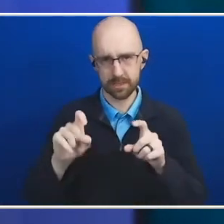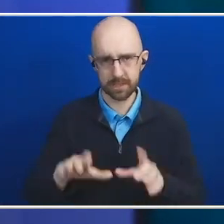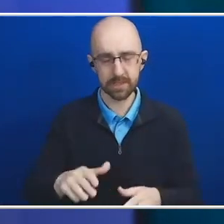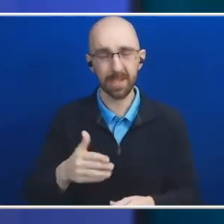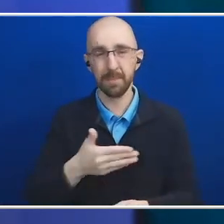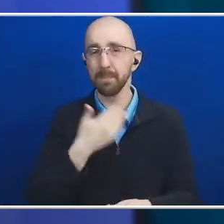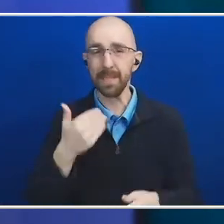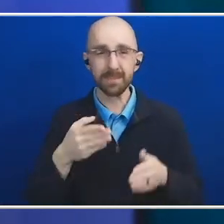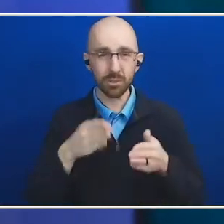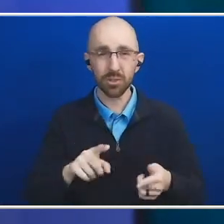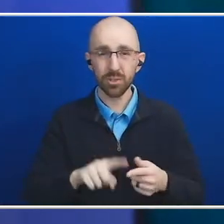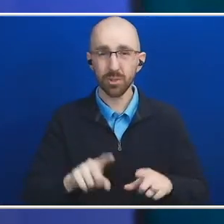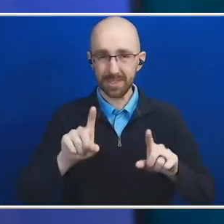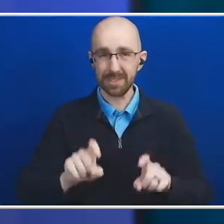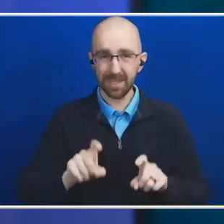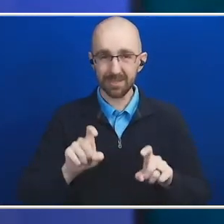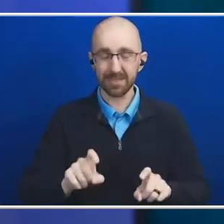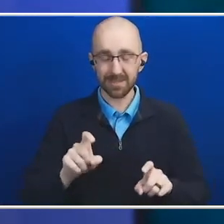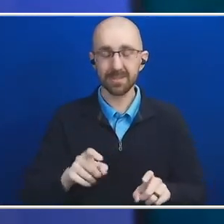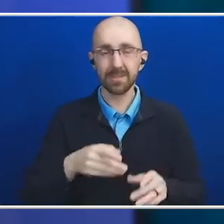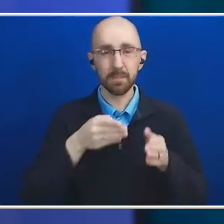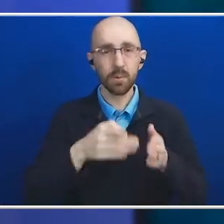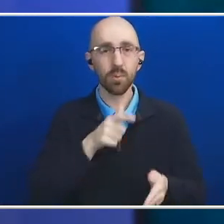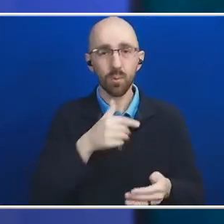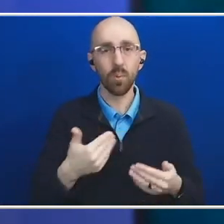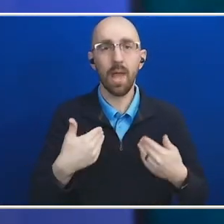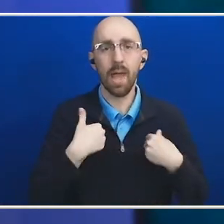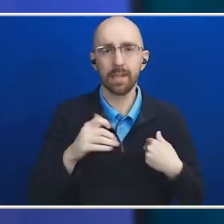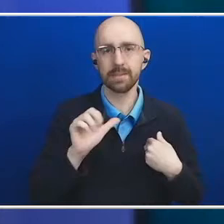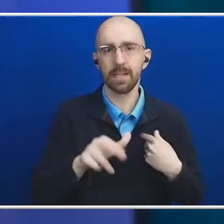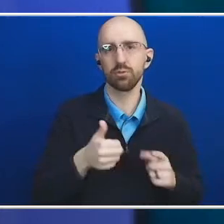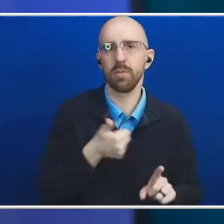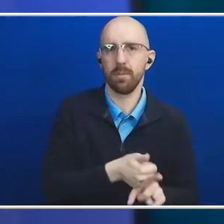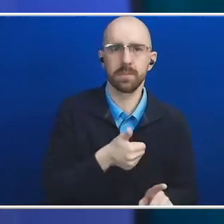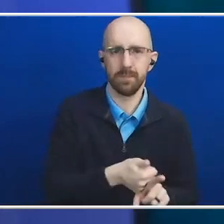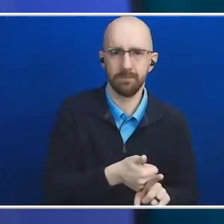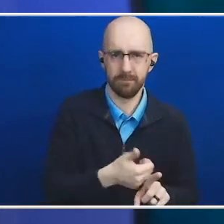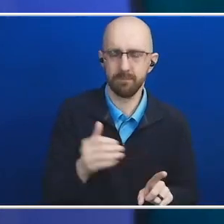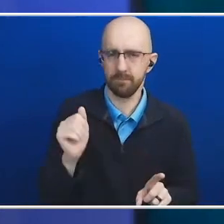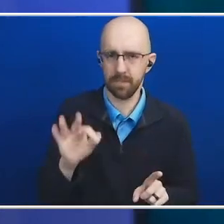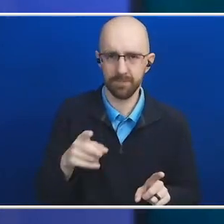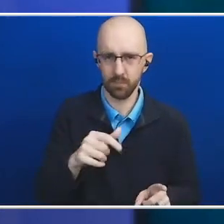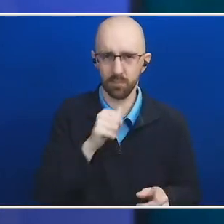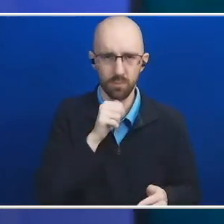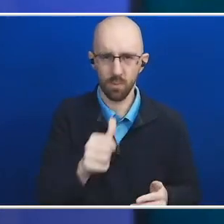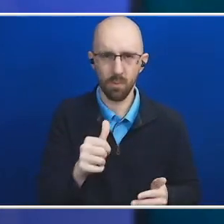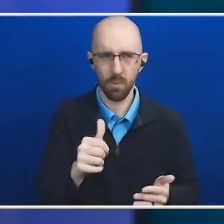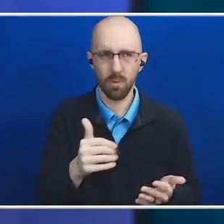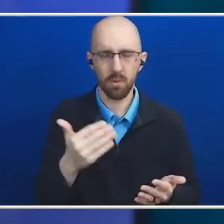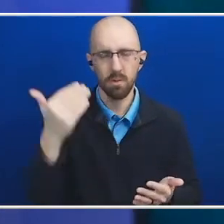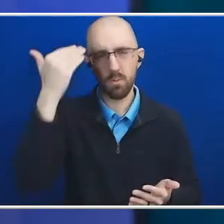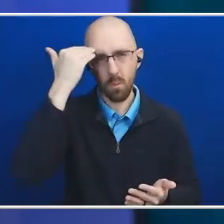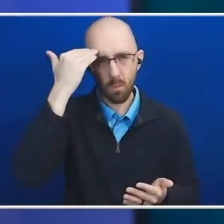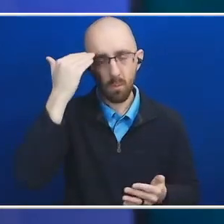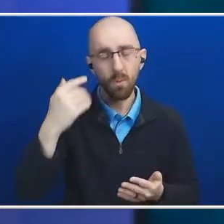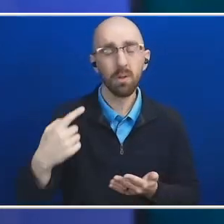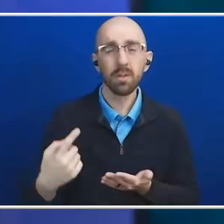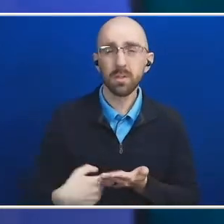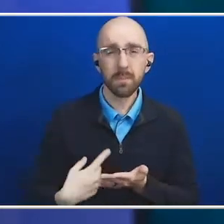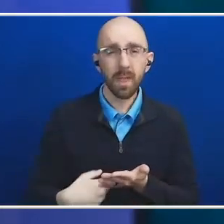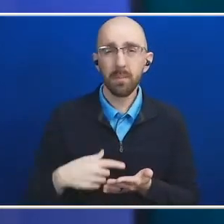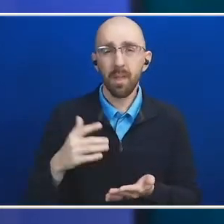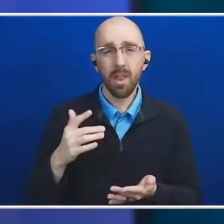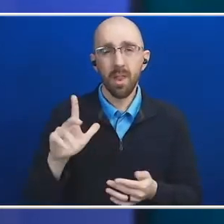test, though, is the person who has cancer. So if you don't know, and sometimes there's just lack of